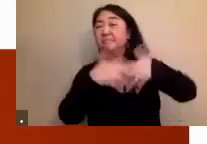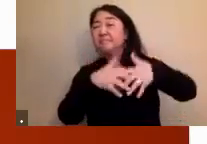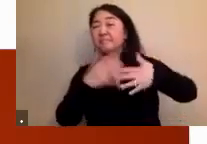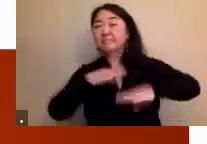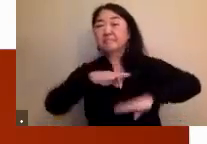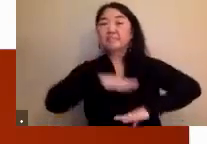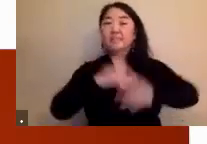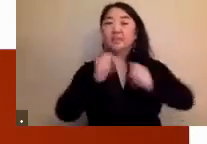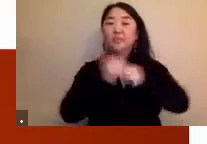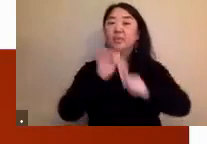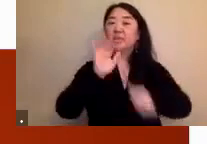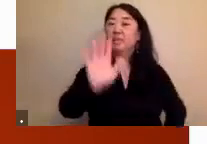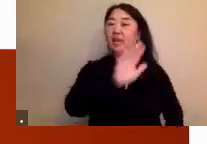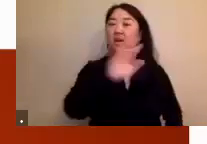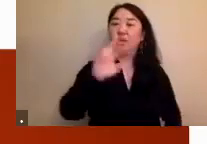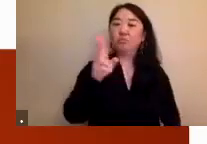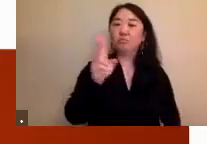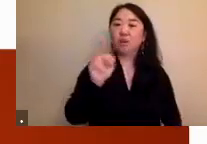from our roadways.